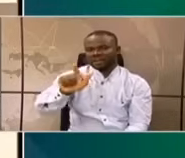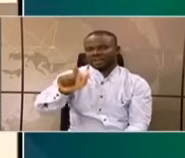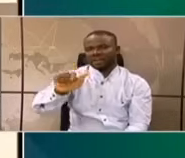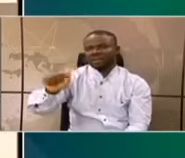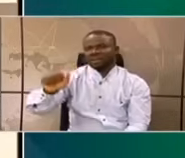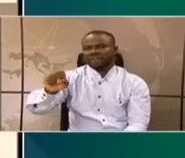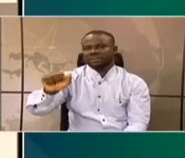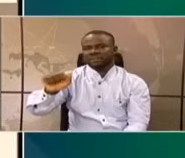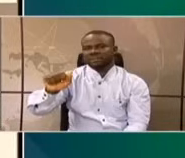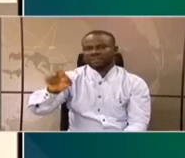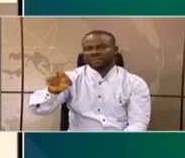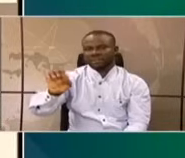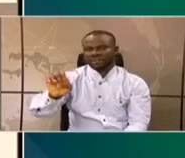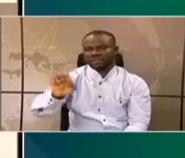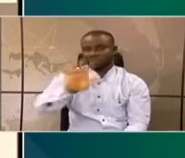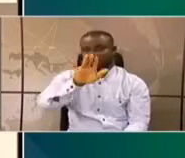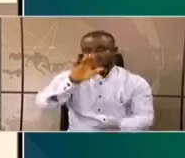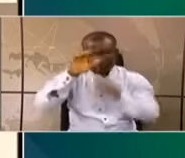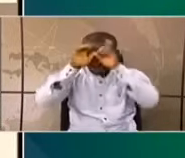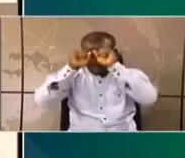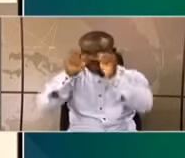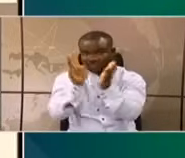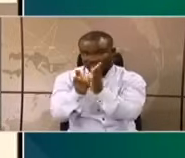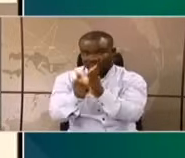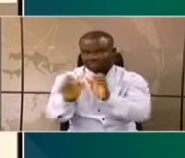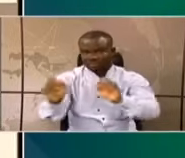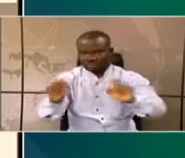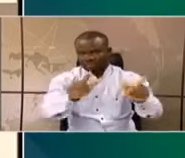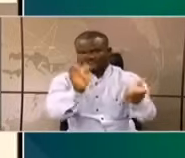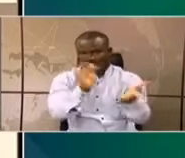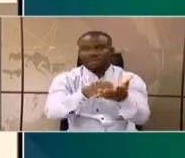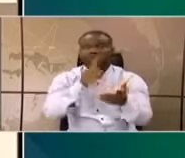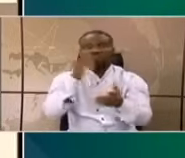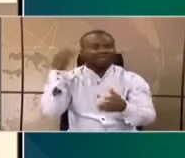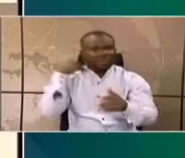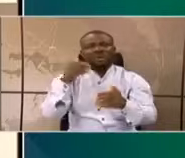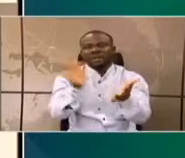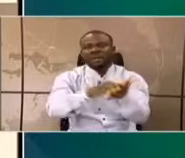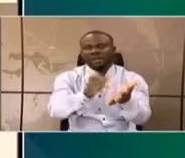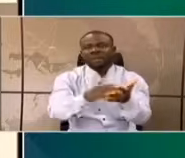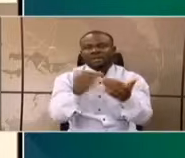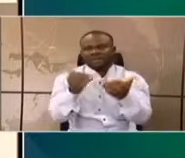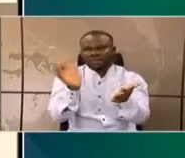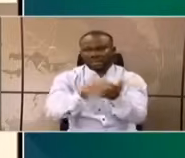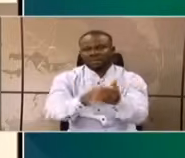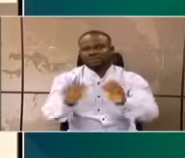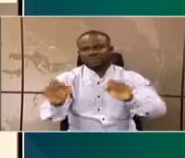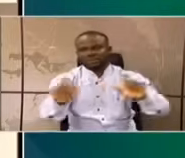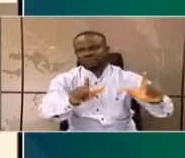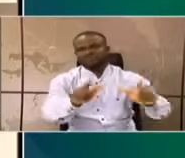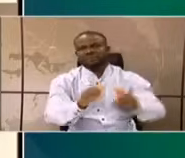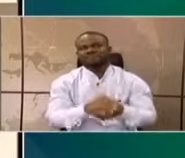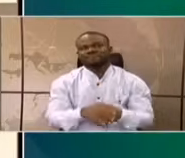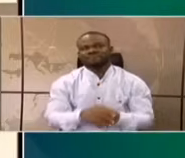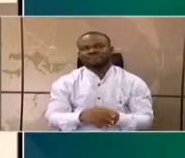Afei, listen to the president. I want you to listen to this video again. Just watch him. Chewy.